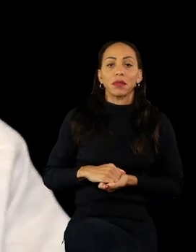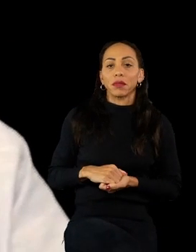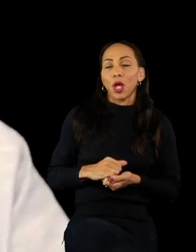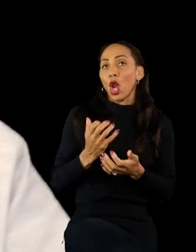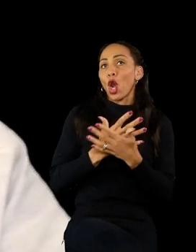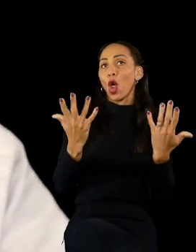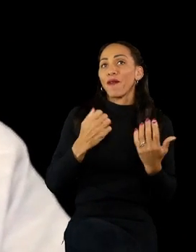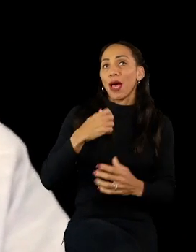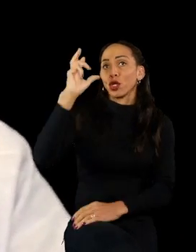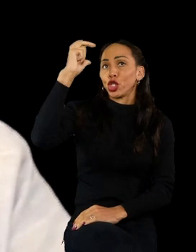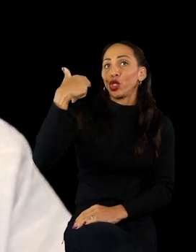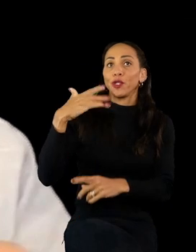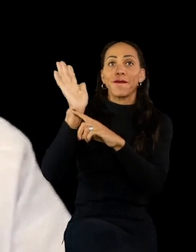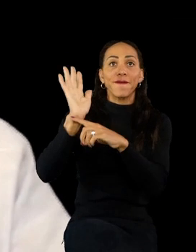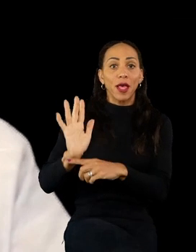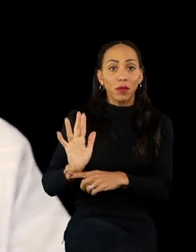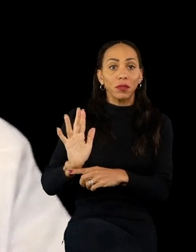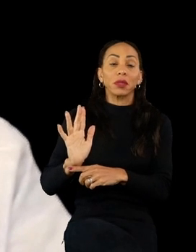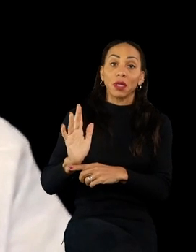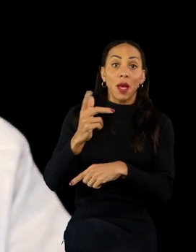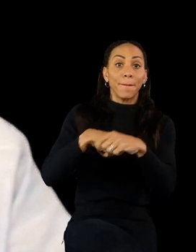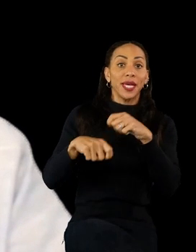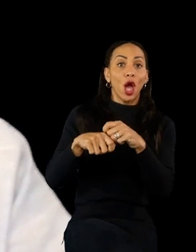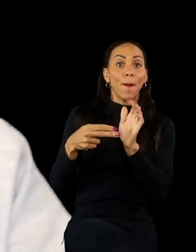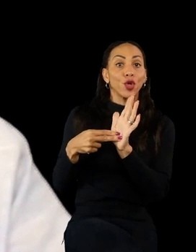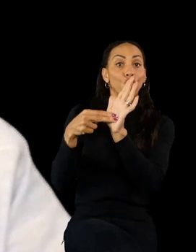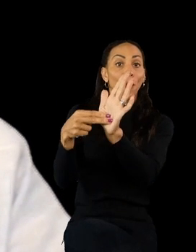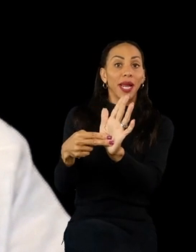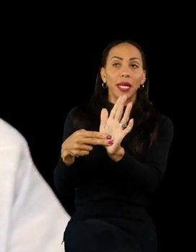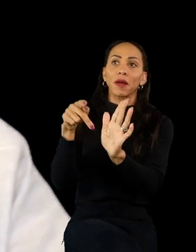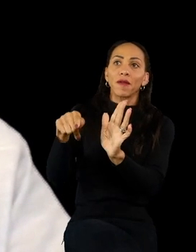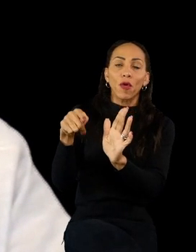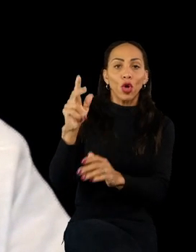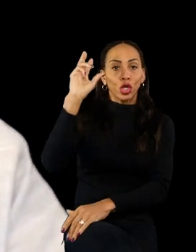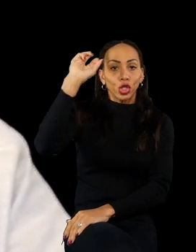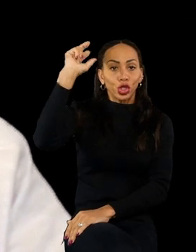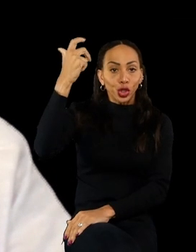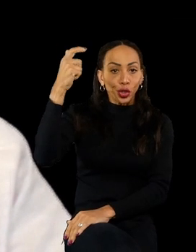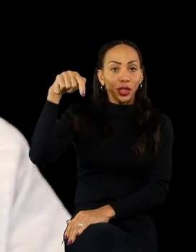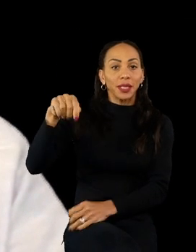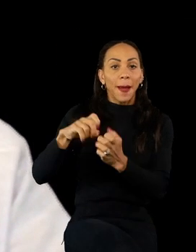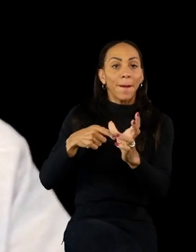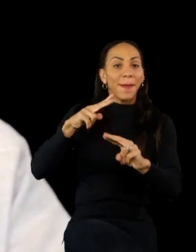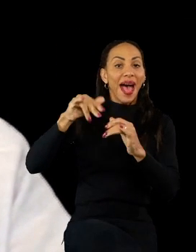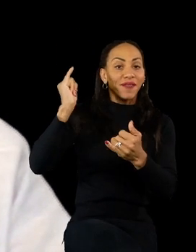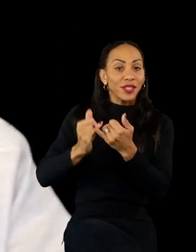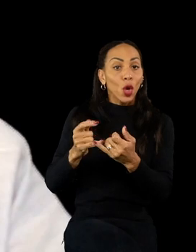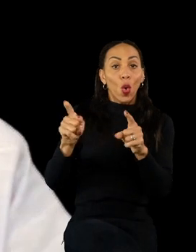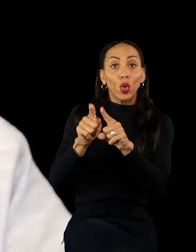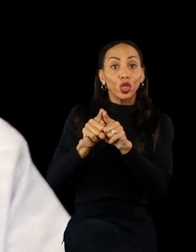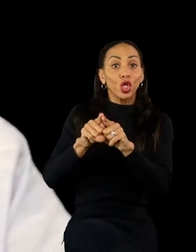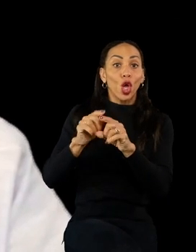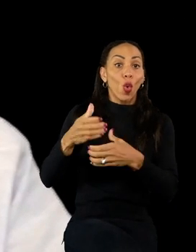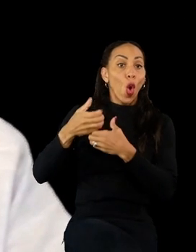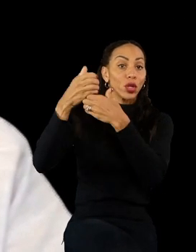films. And the result has been very, very good in that a lot of our student films now get nominated for